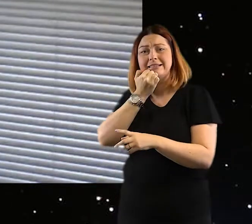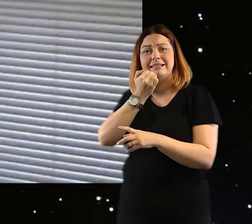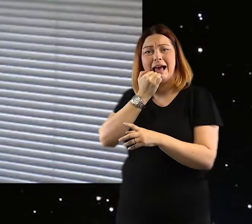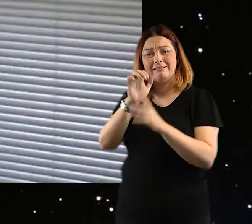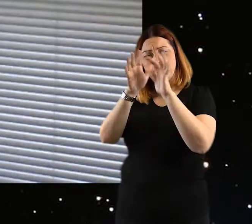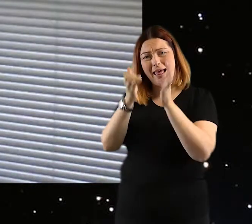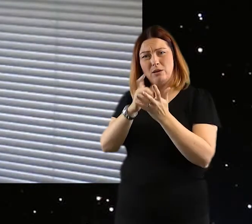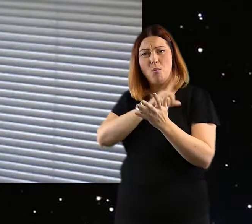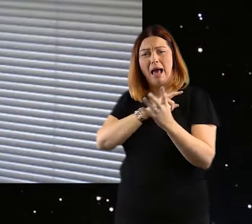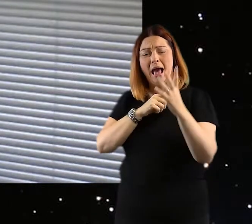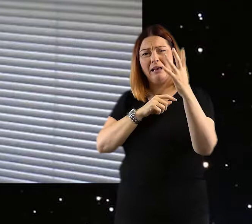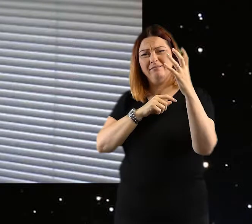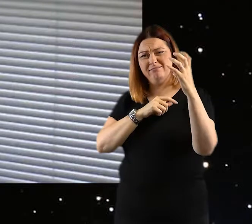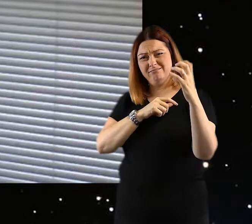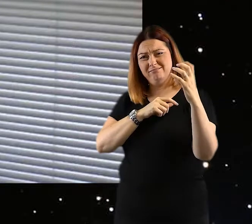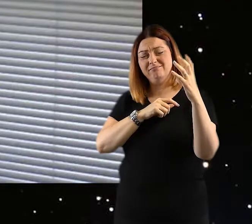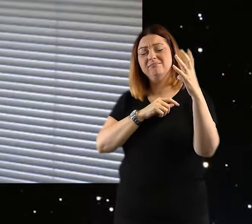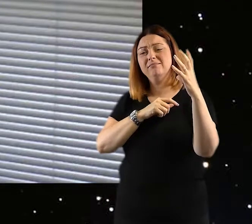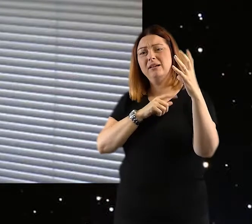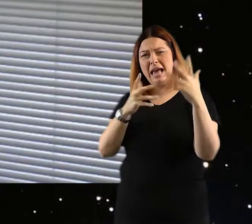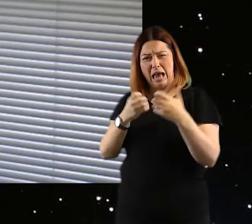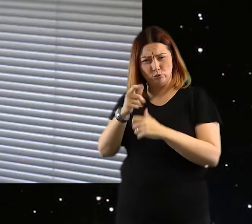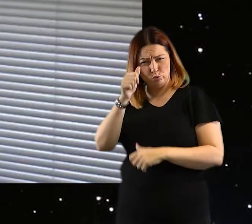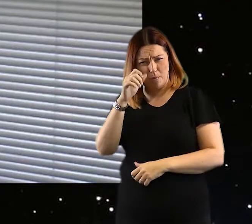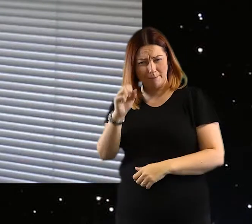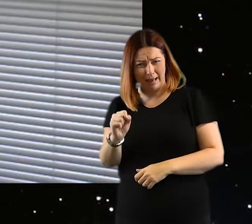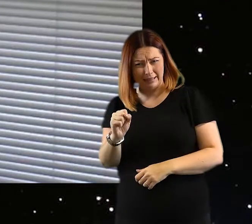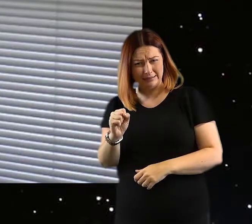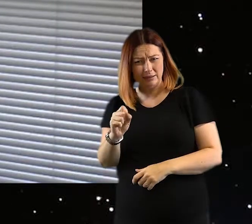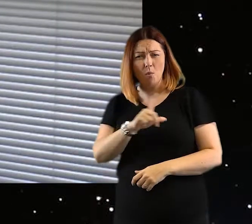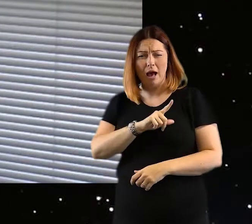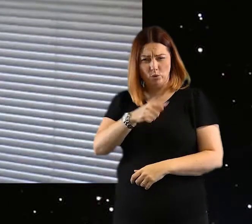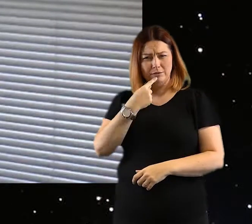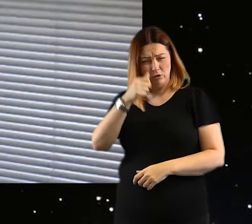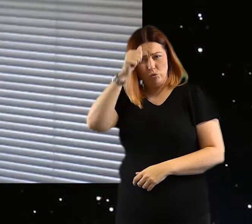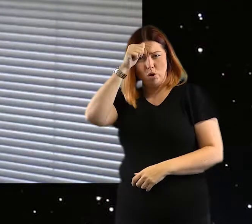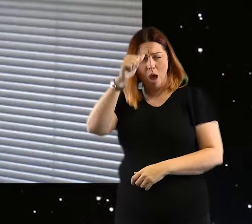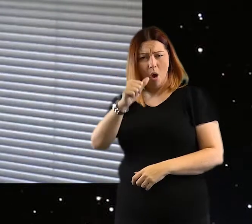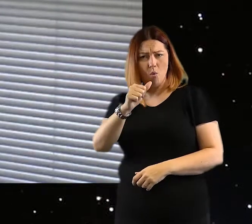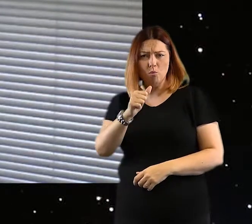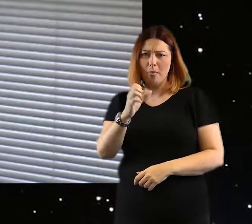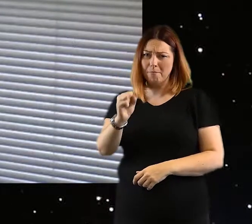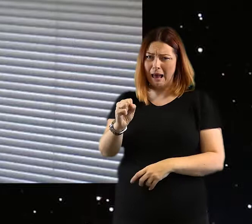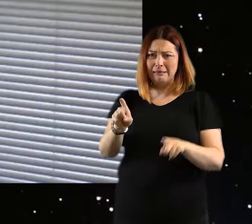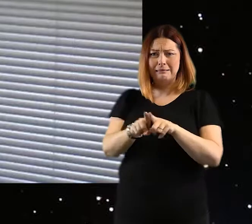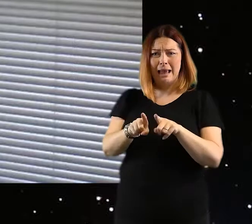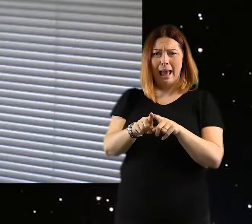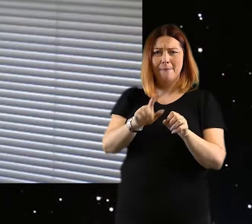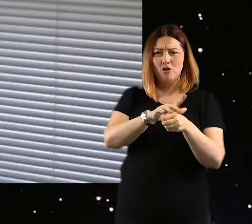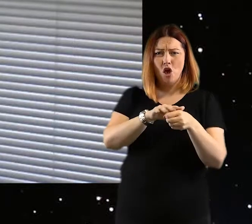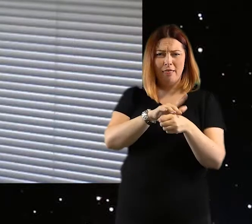from the depth of the dip in the transit. Where's the mass come from? Because we know that these are approximately Earth mass planets as